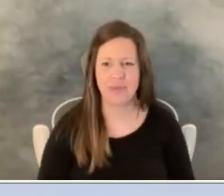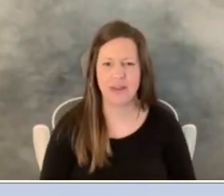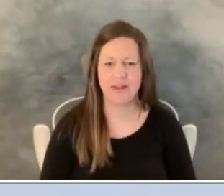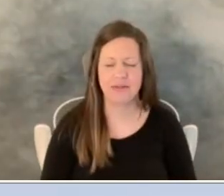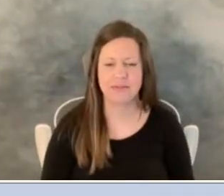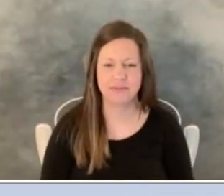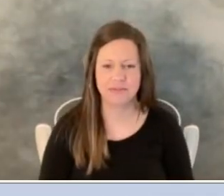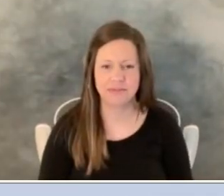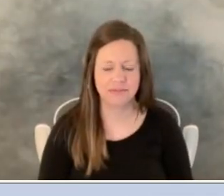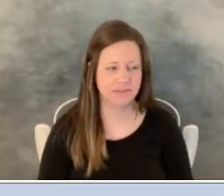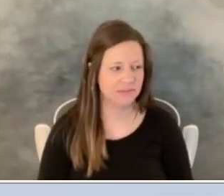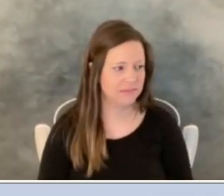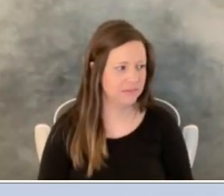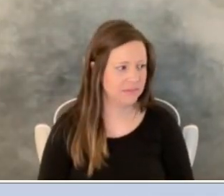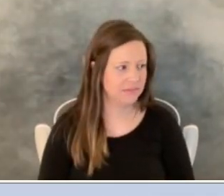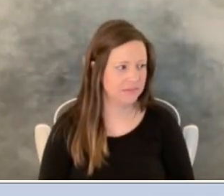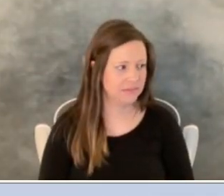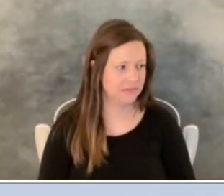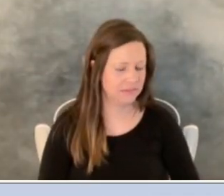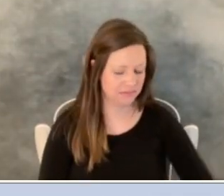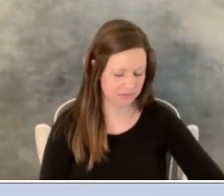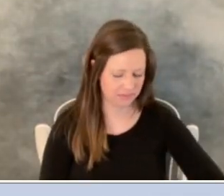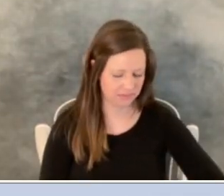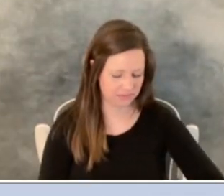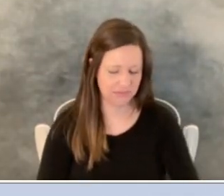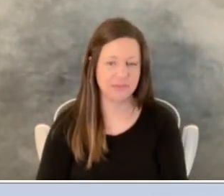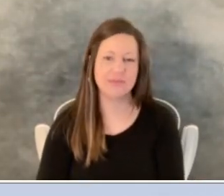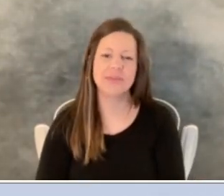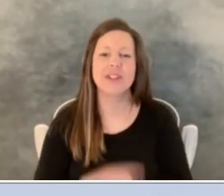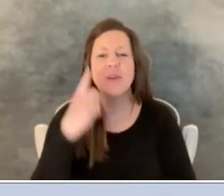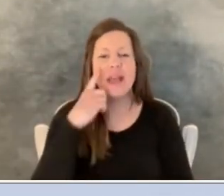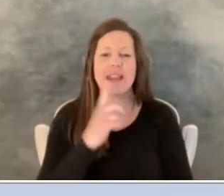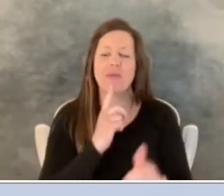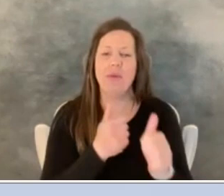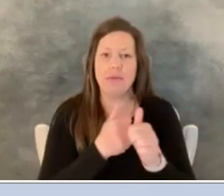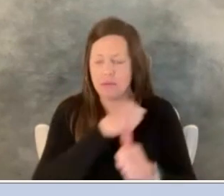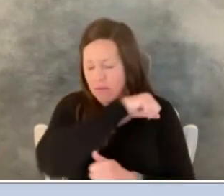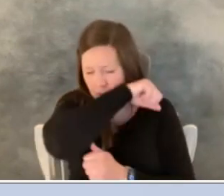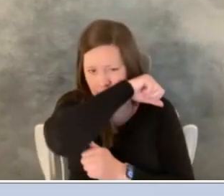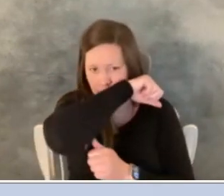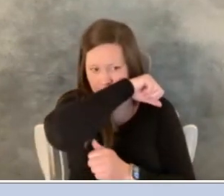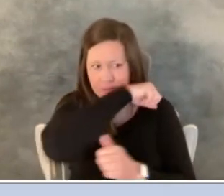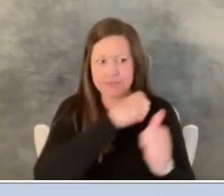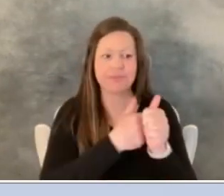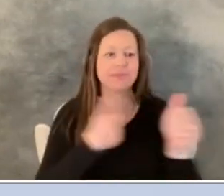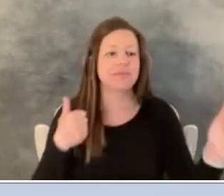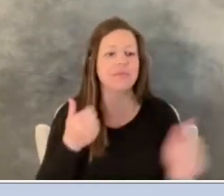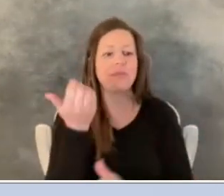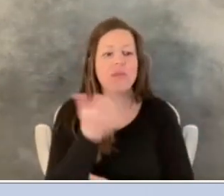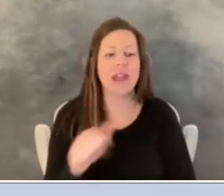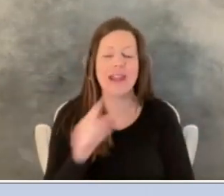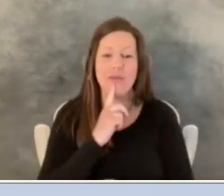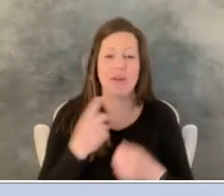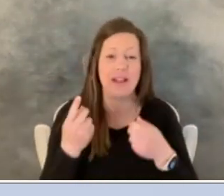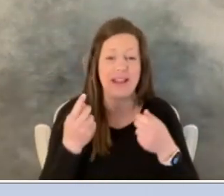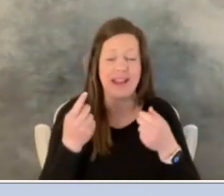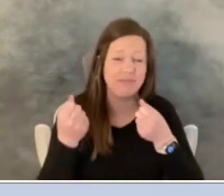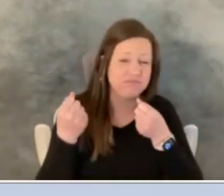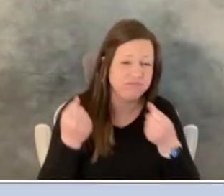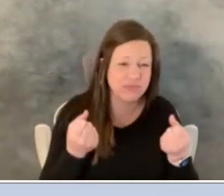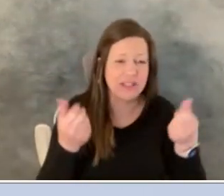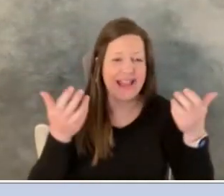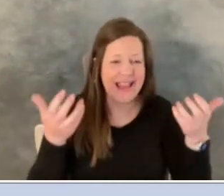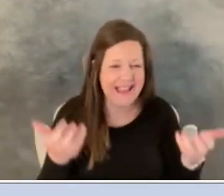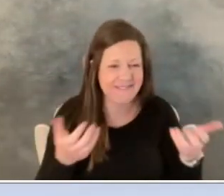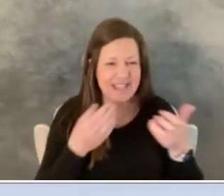So I think, avoiding any heavy meal is probably a better term. Avoid any heavy meal 2 or 3 hours before the bed.